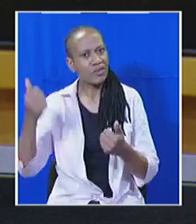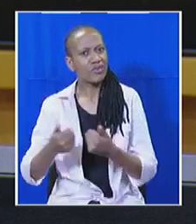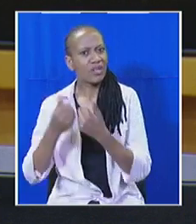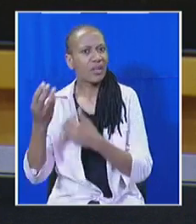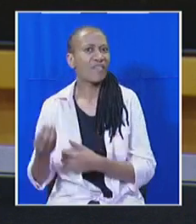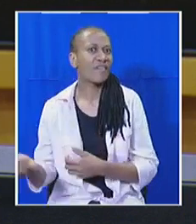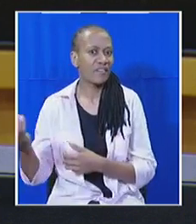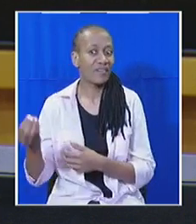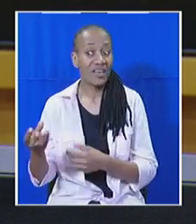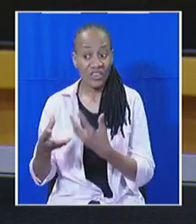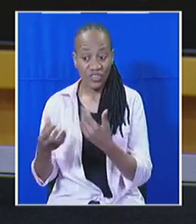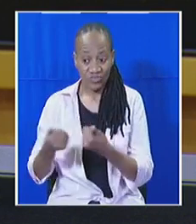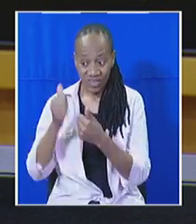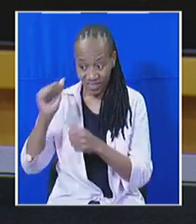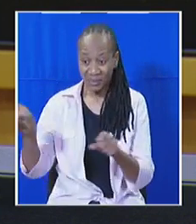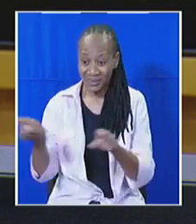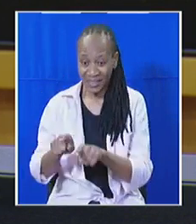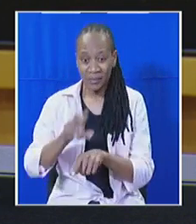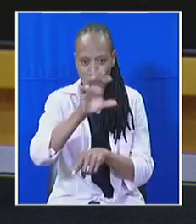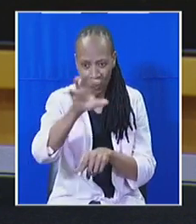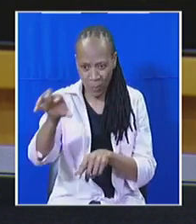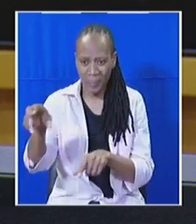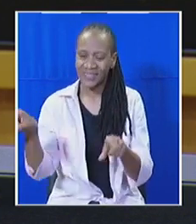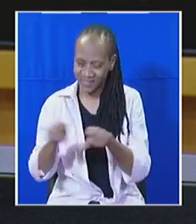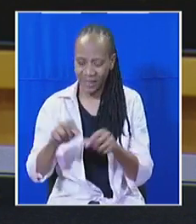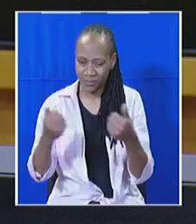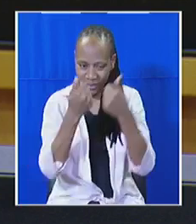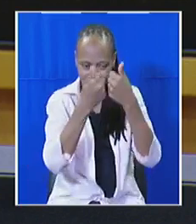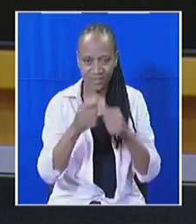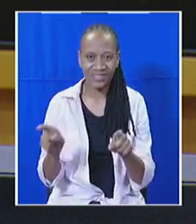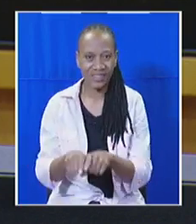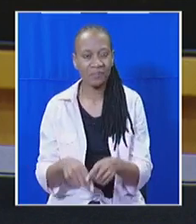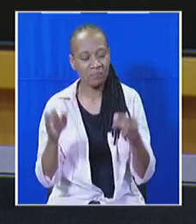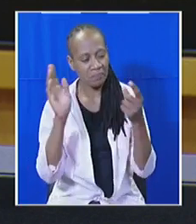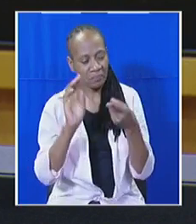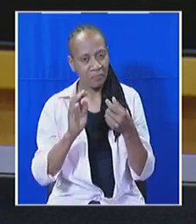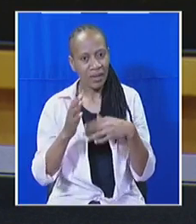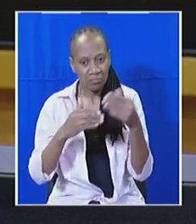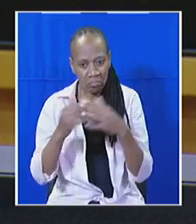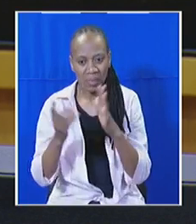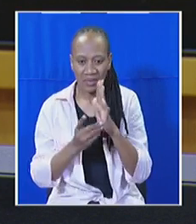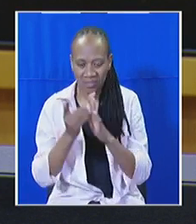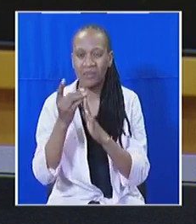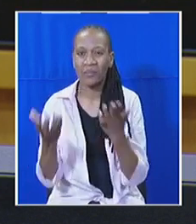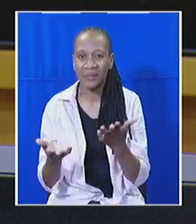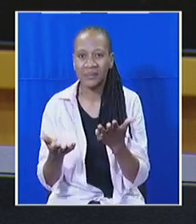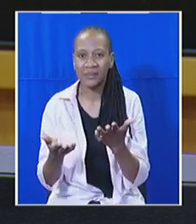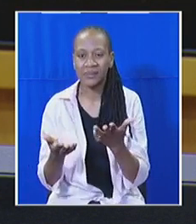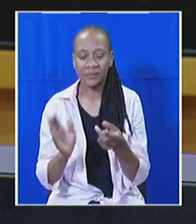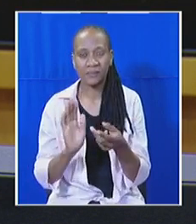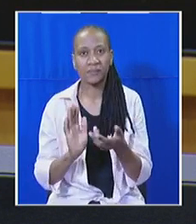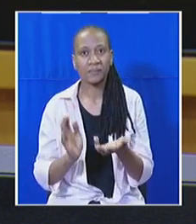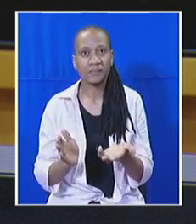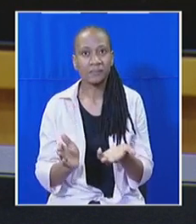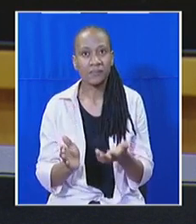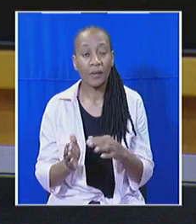that all other provinces are faced with regard to infrastructure development of sport.